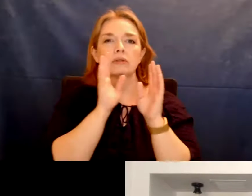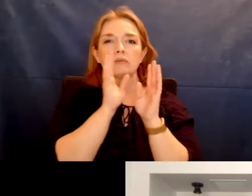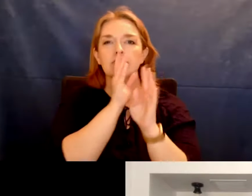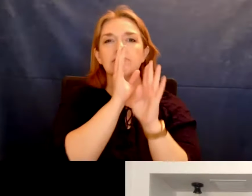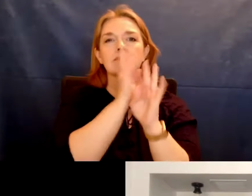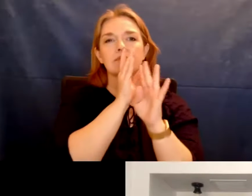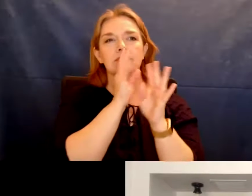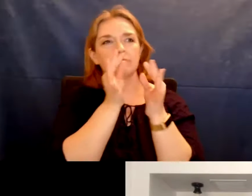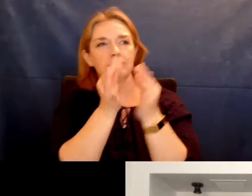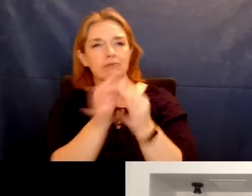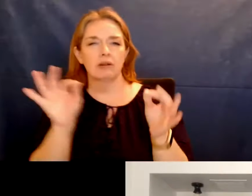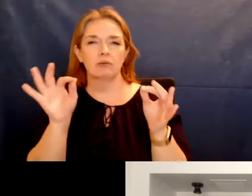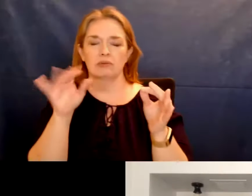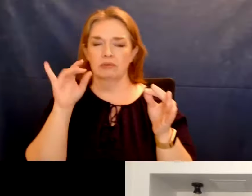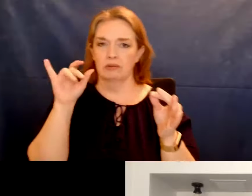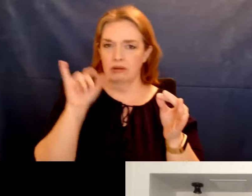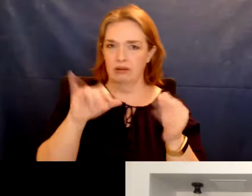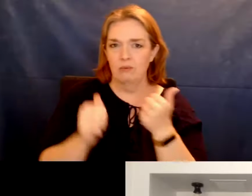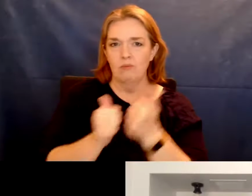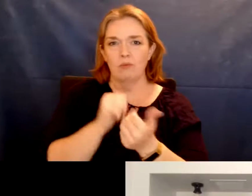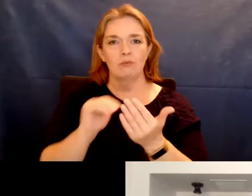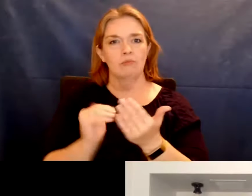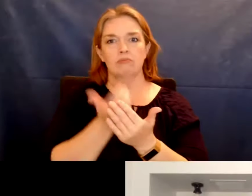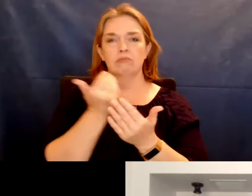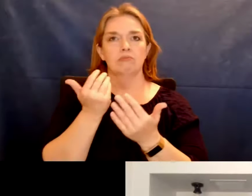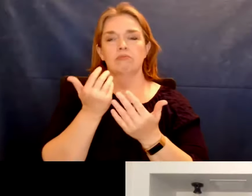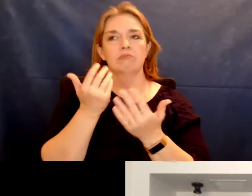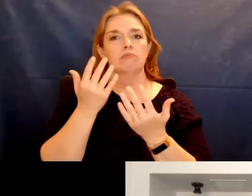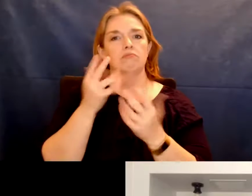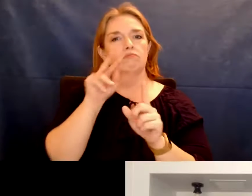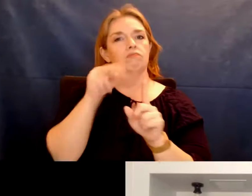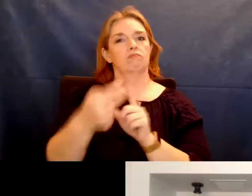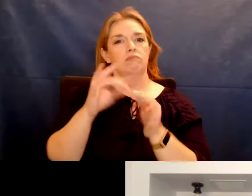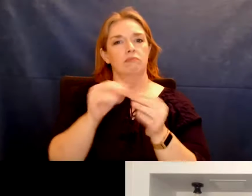and I guess most importantly, that language that sort of